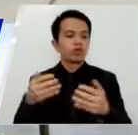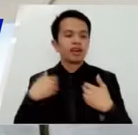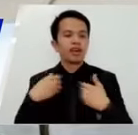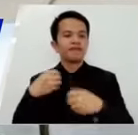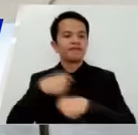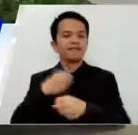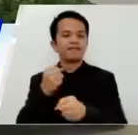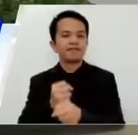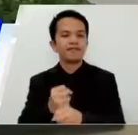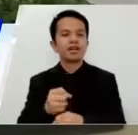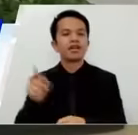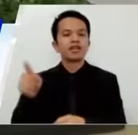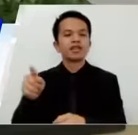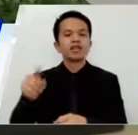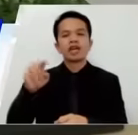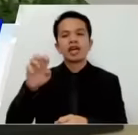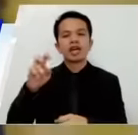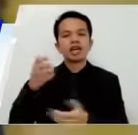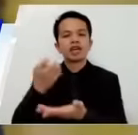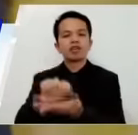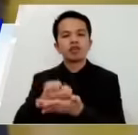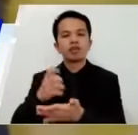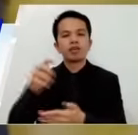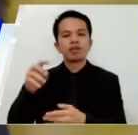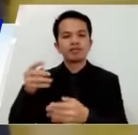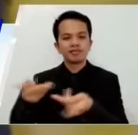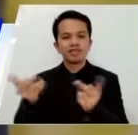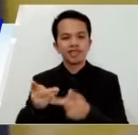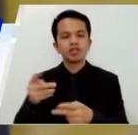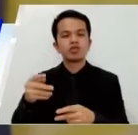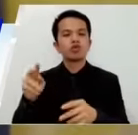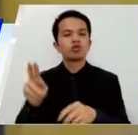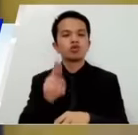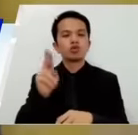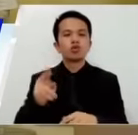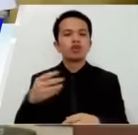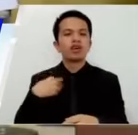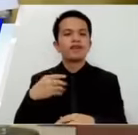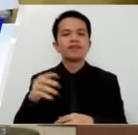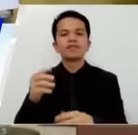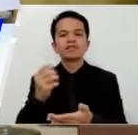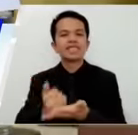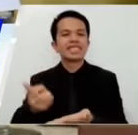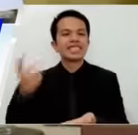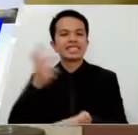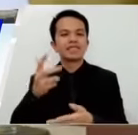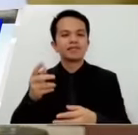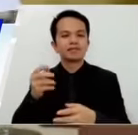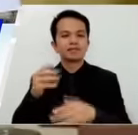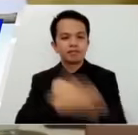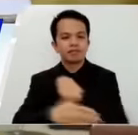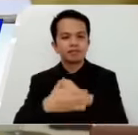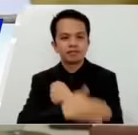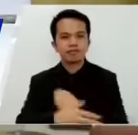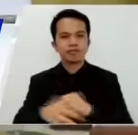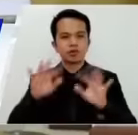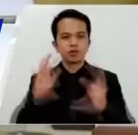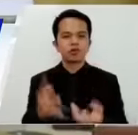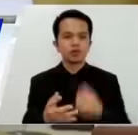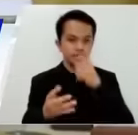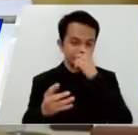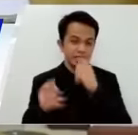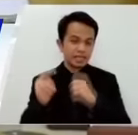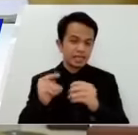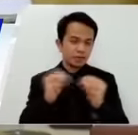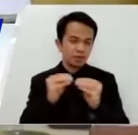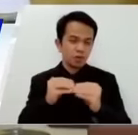corridor sa Pilipinas sa tulong ng G7 o pitong pinakamayayamang bansa sa mundo. It means more jobs for people